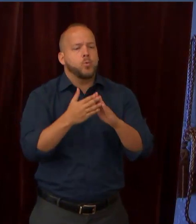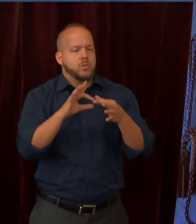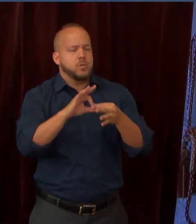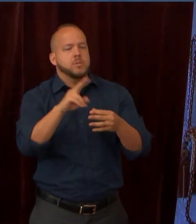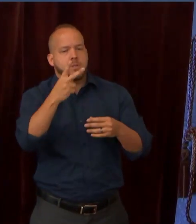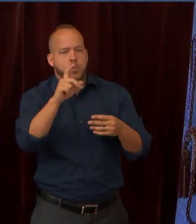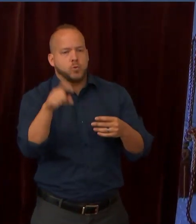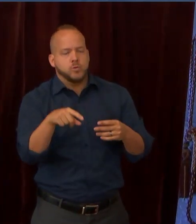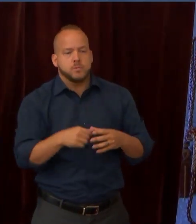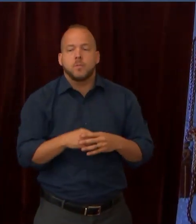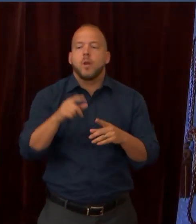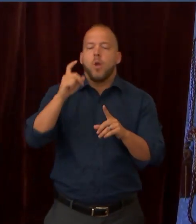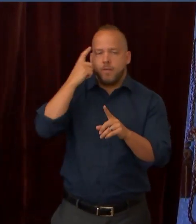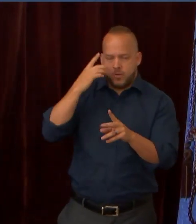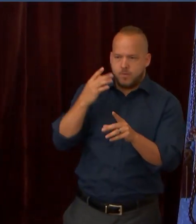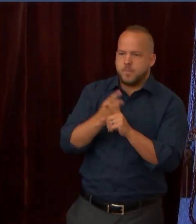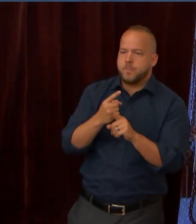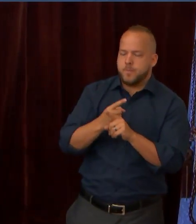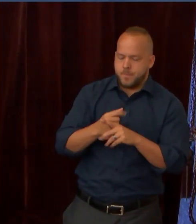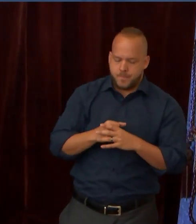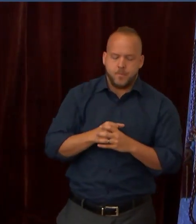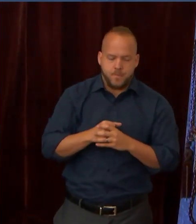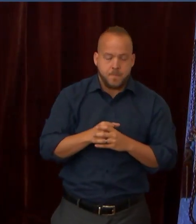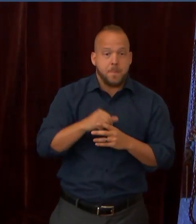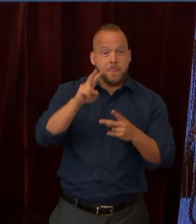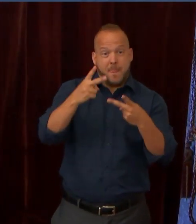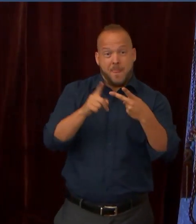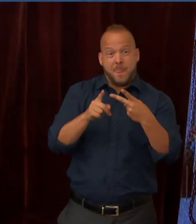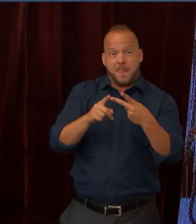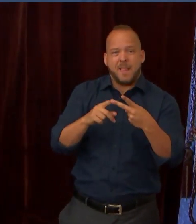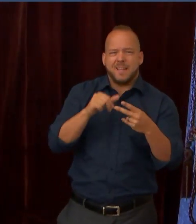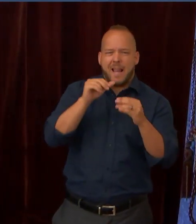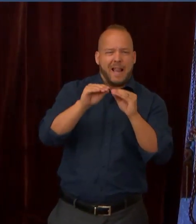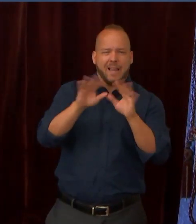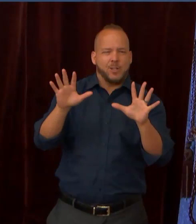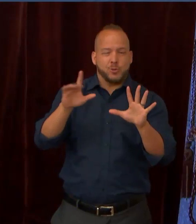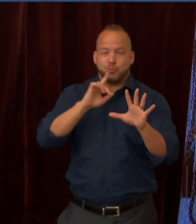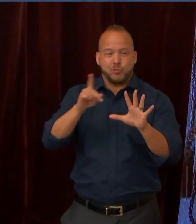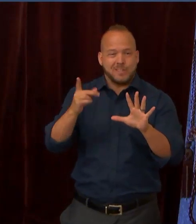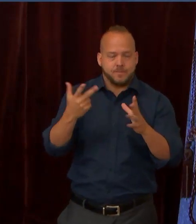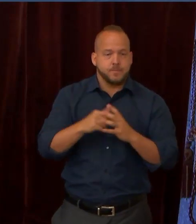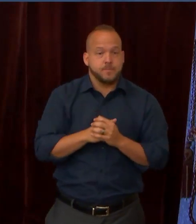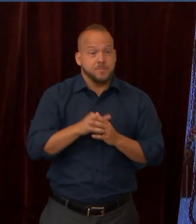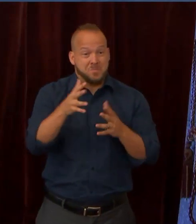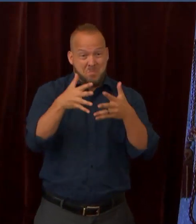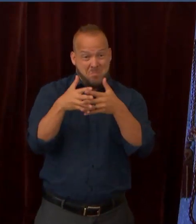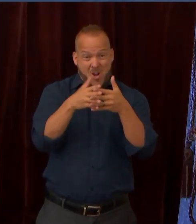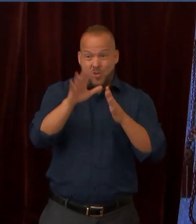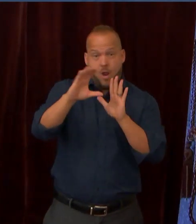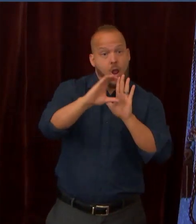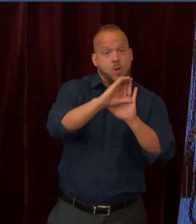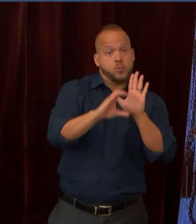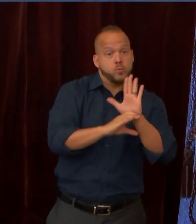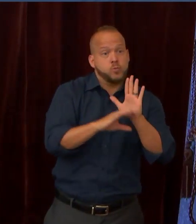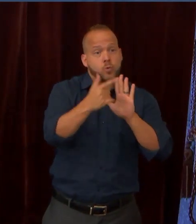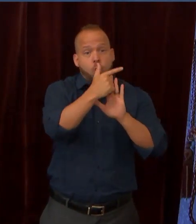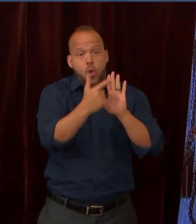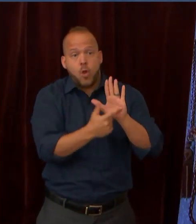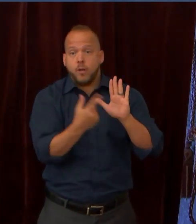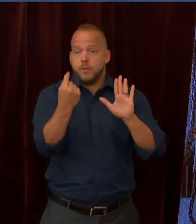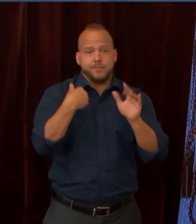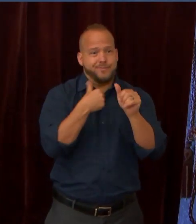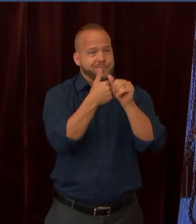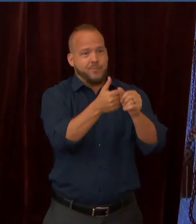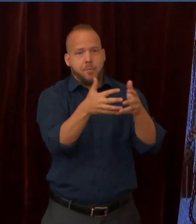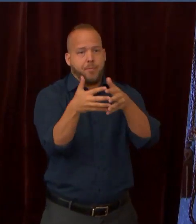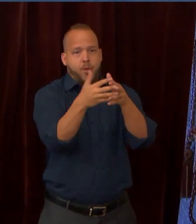Look, it is very clear in American constitutional law that the government is responsible for the